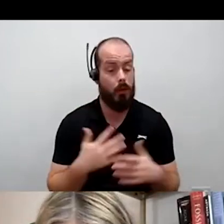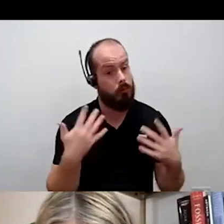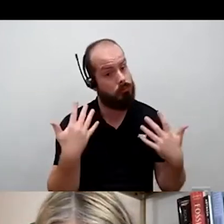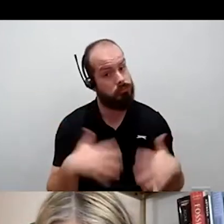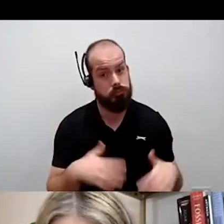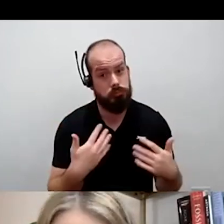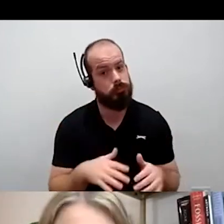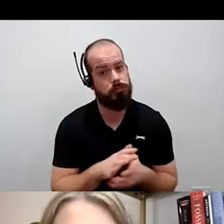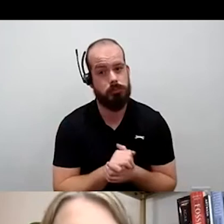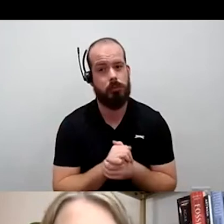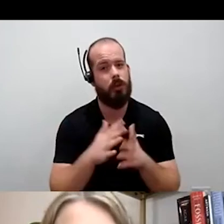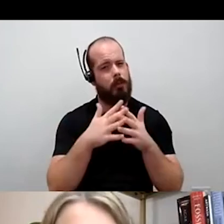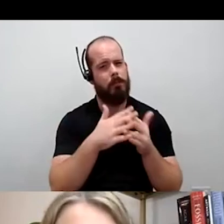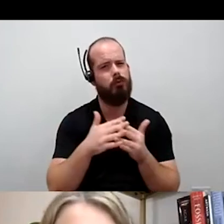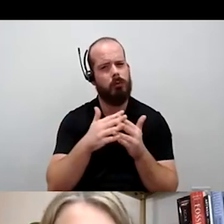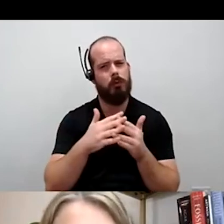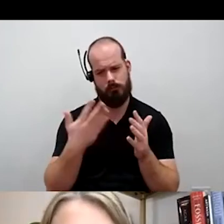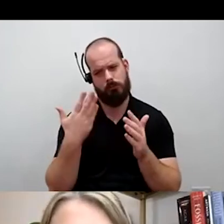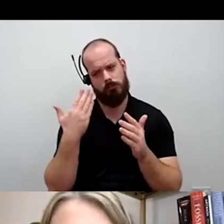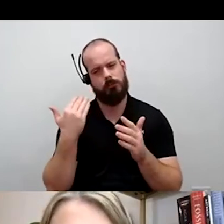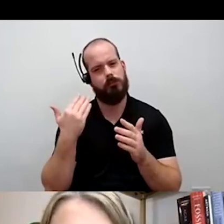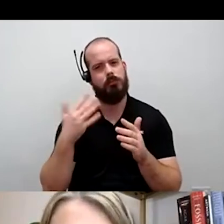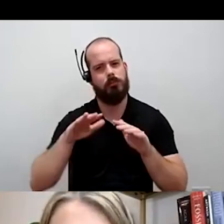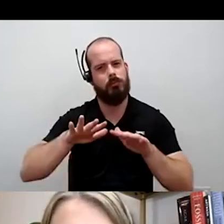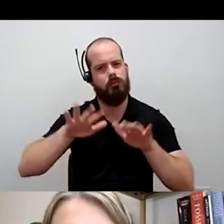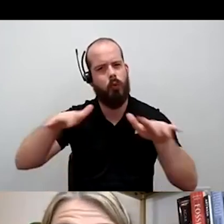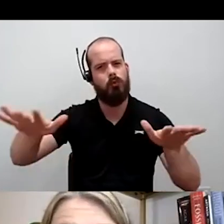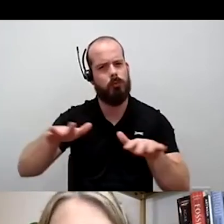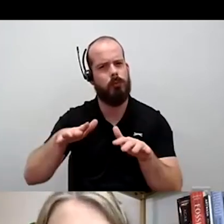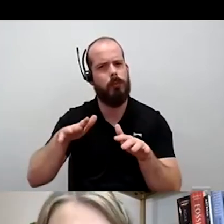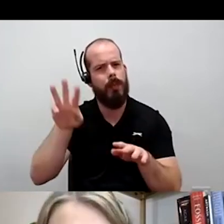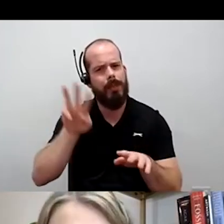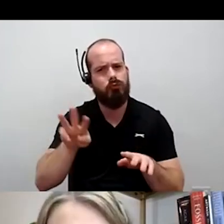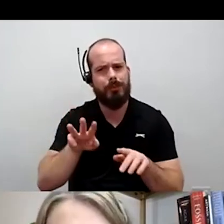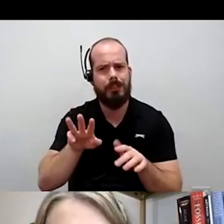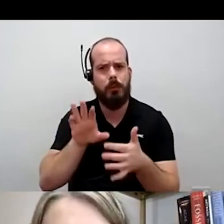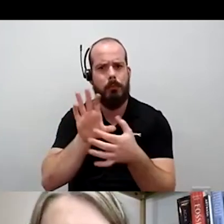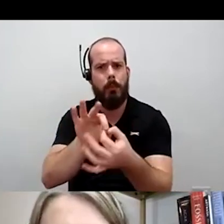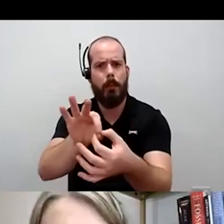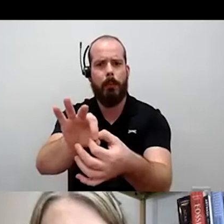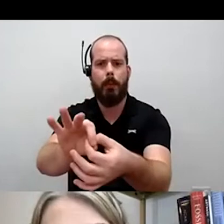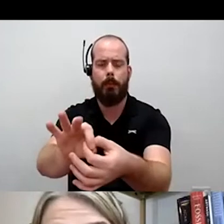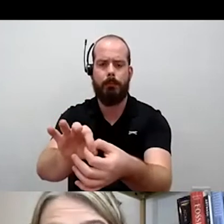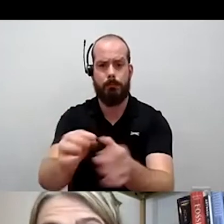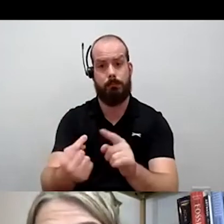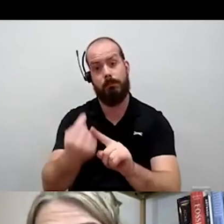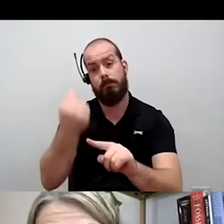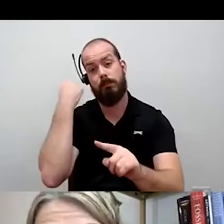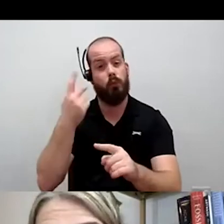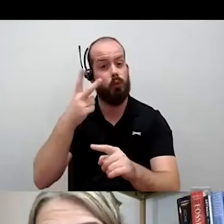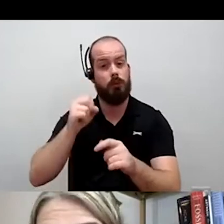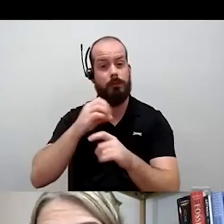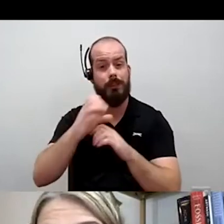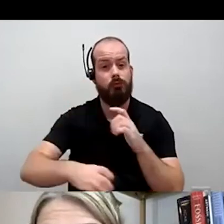the USA was slow to electrify, particularly in rural areas, wasn't it, compared to Canada at the beginning of the 20th century. So I suppose that same pattern that